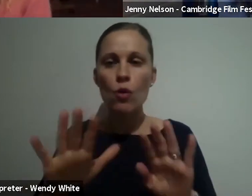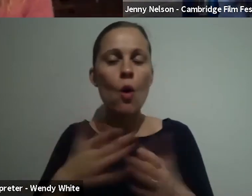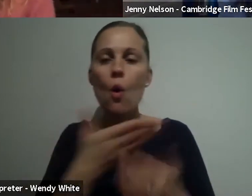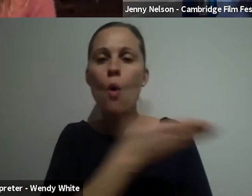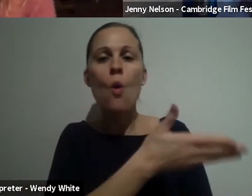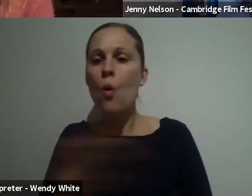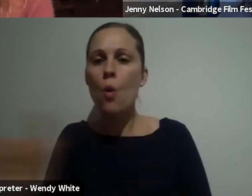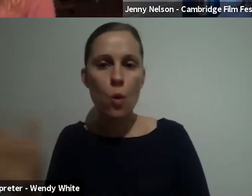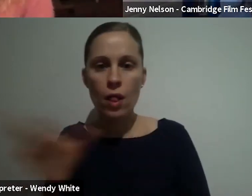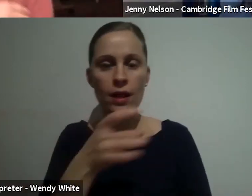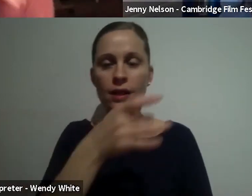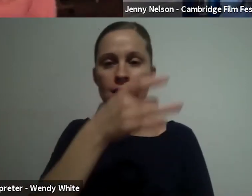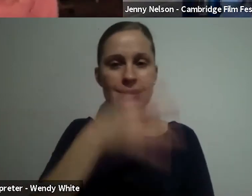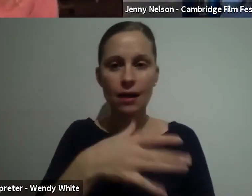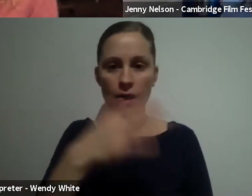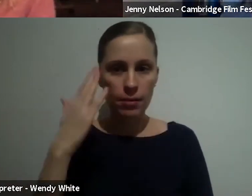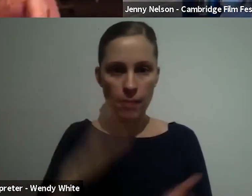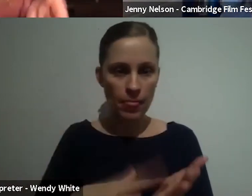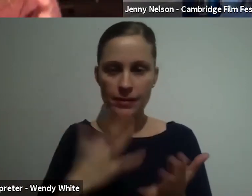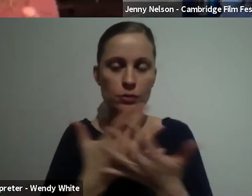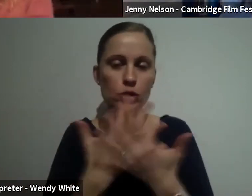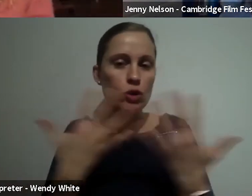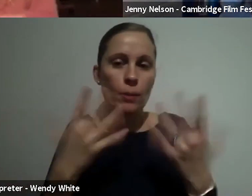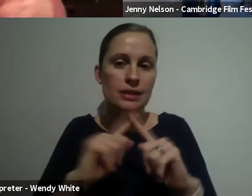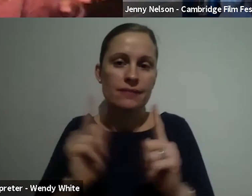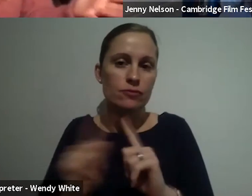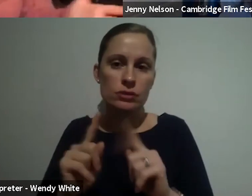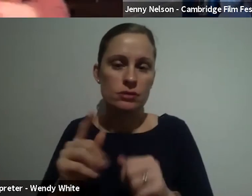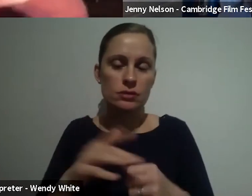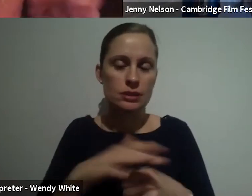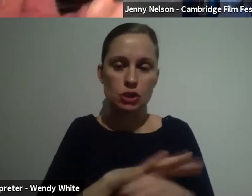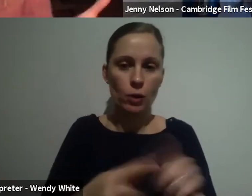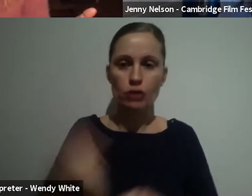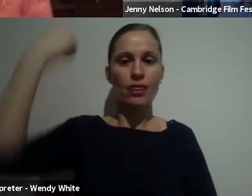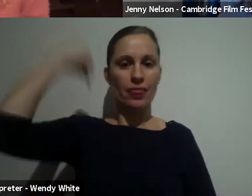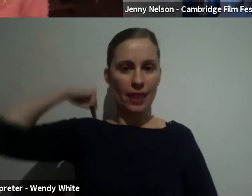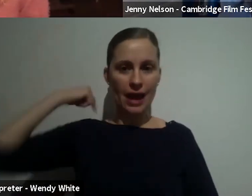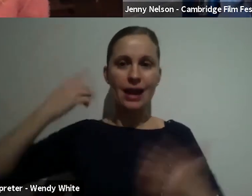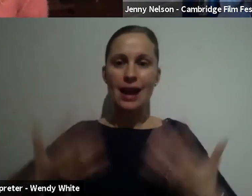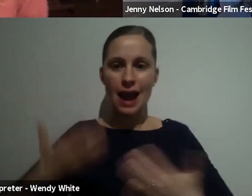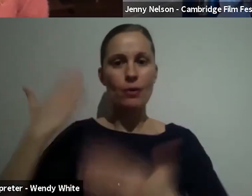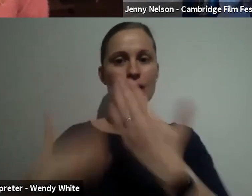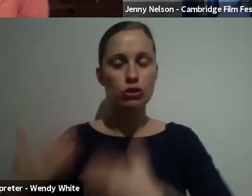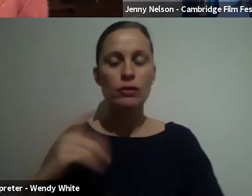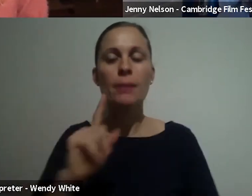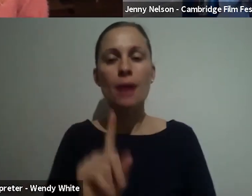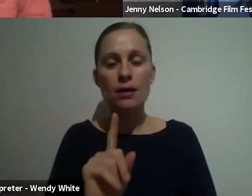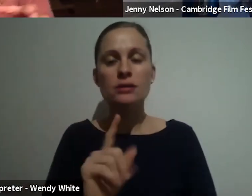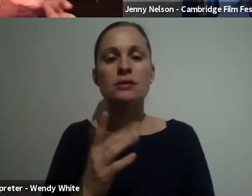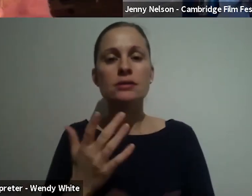so many situations at that time and nowadays and during history, no? But